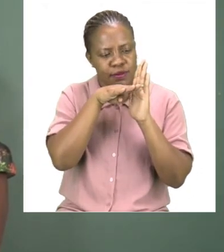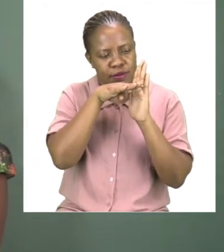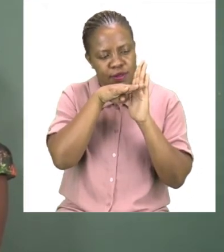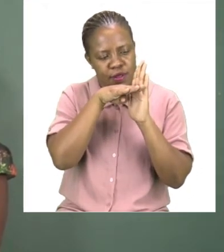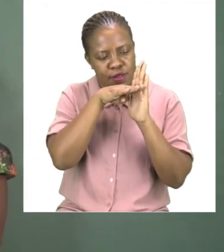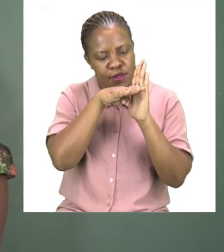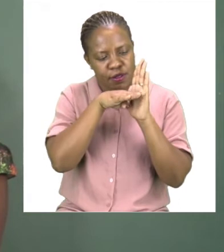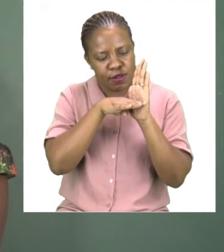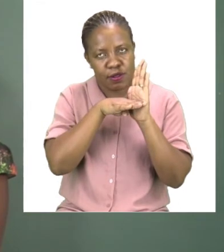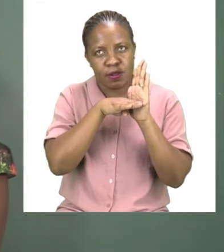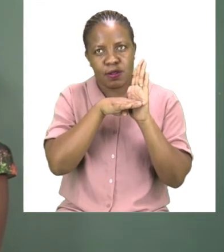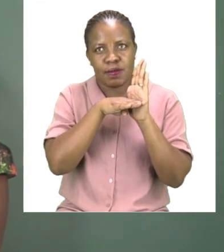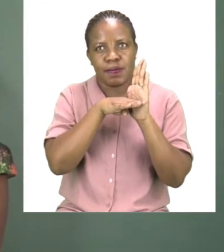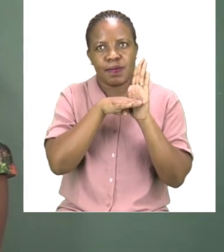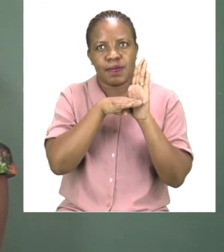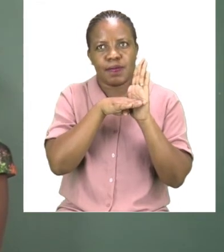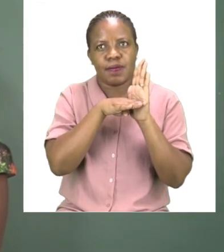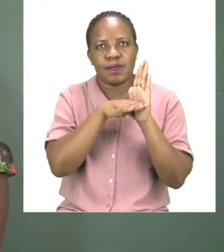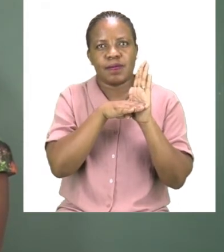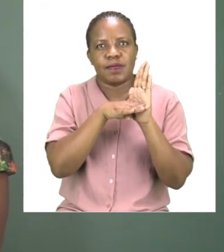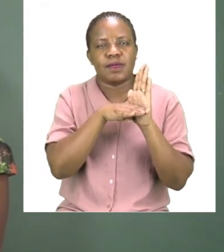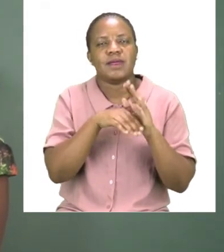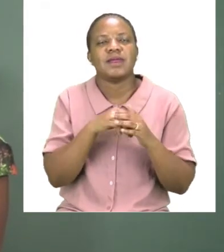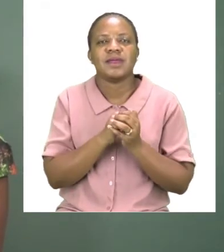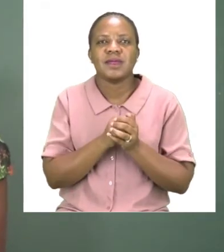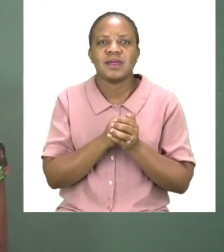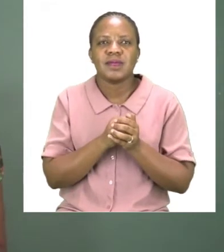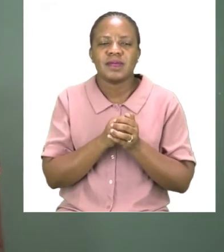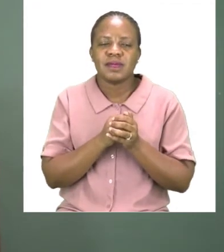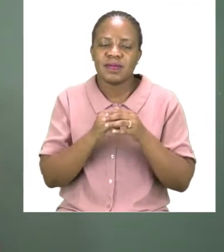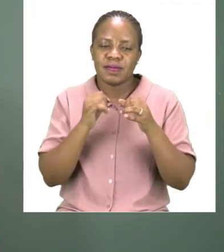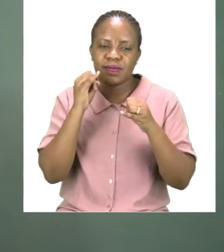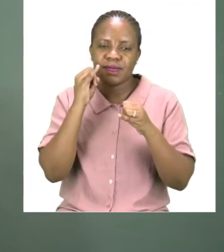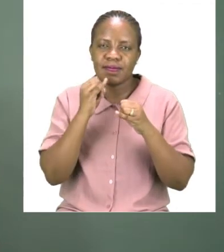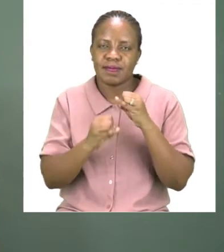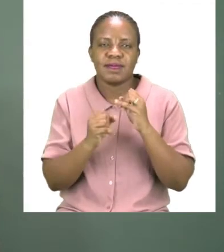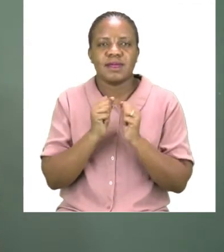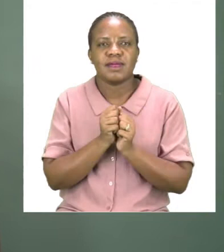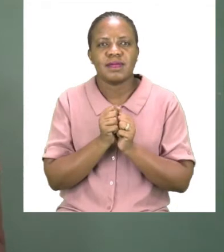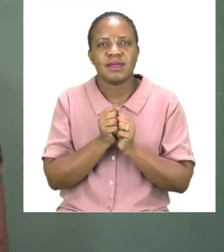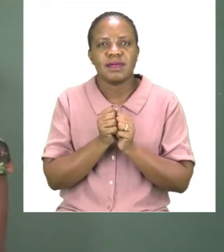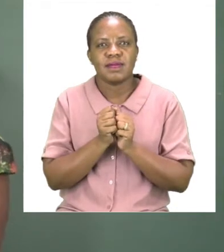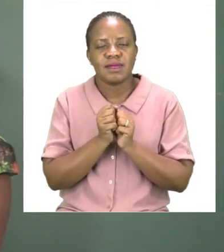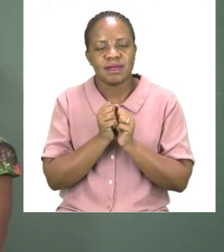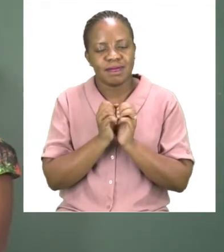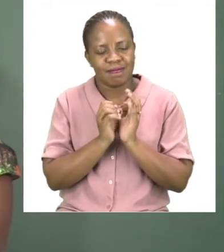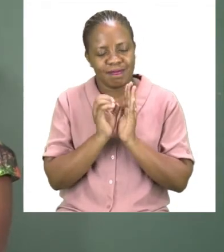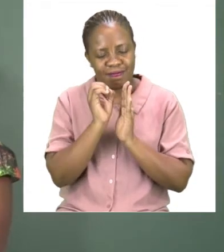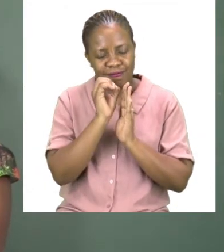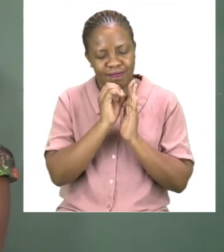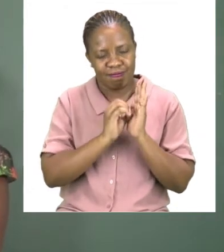empty. And the last one that we have for today is